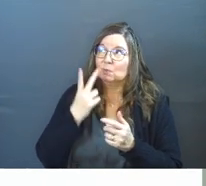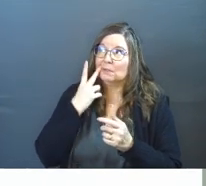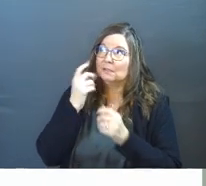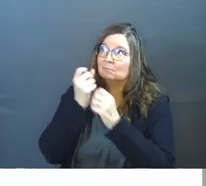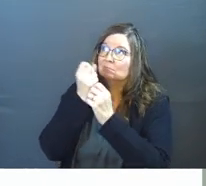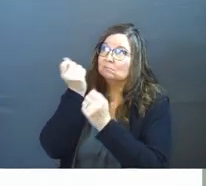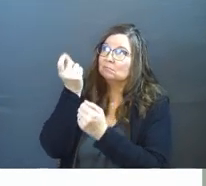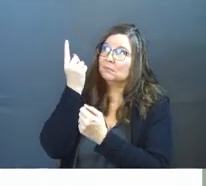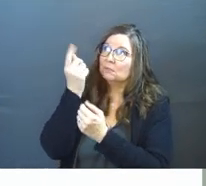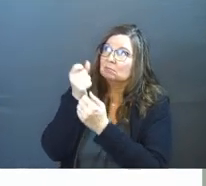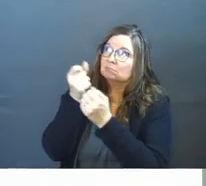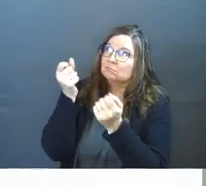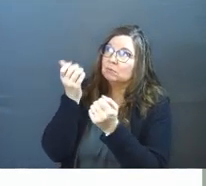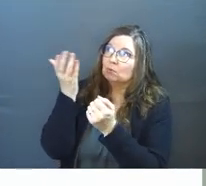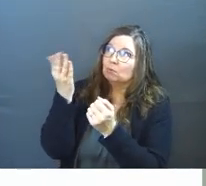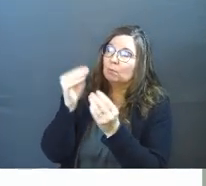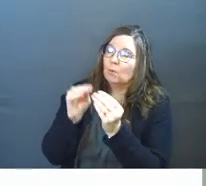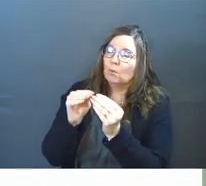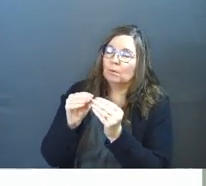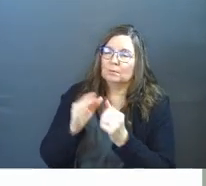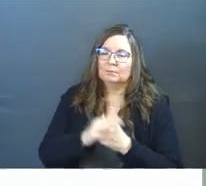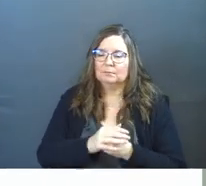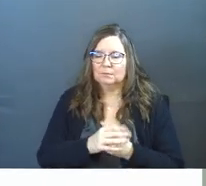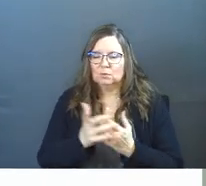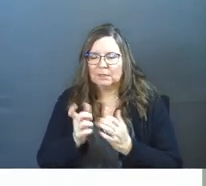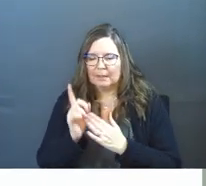see. So just take a minute.